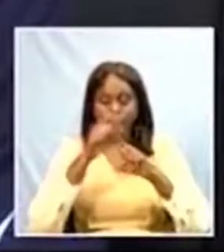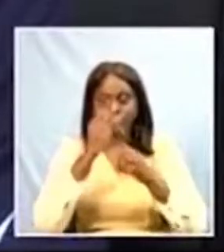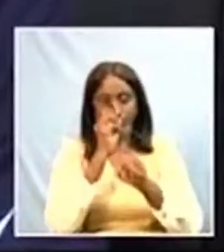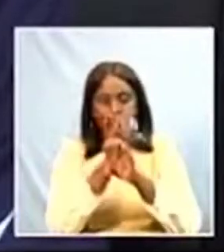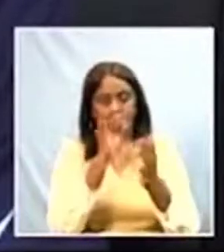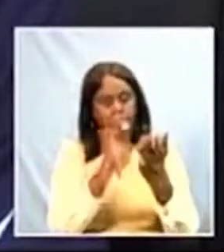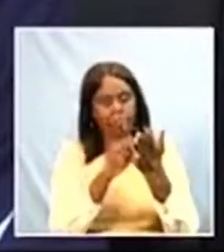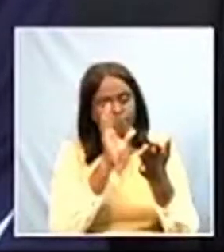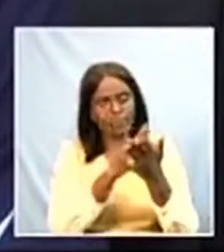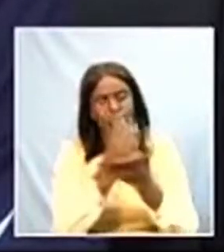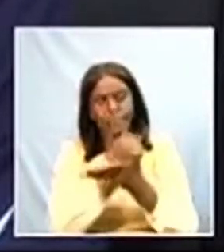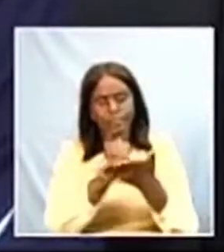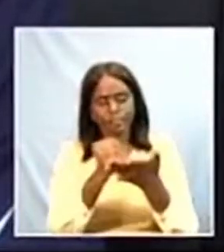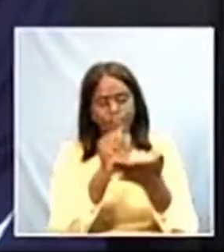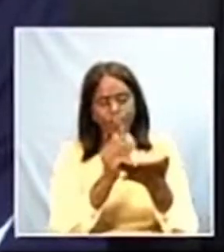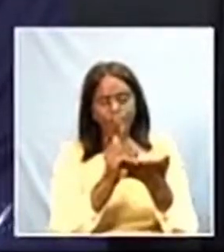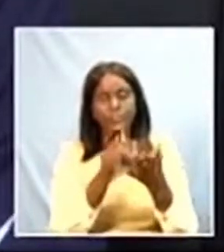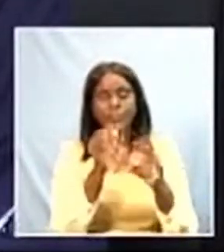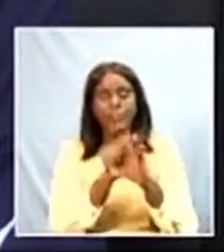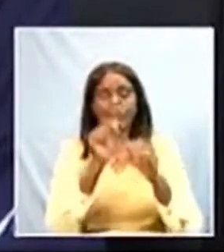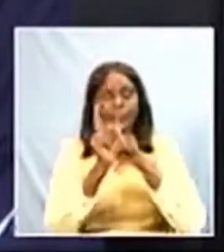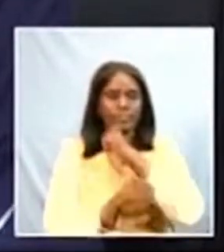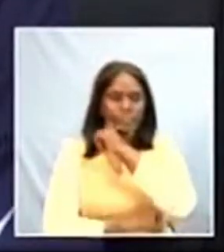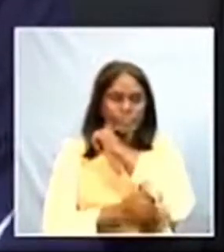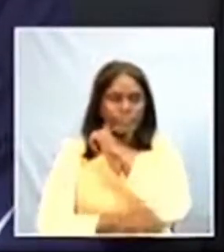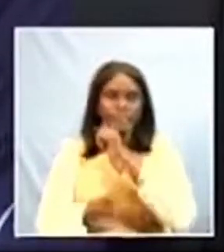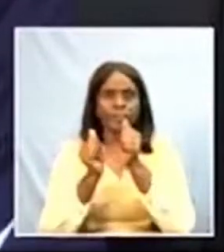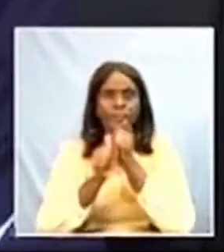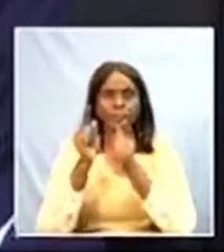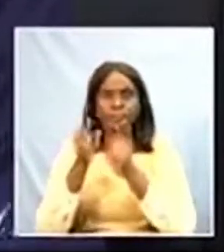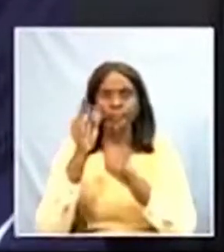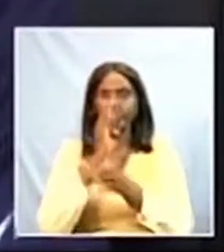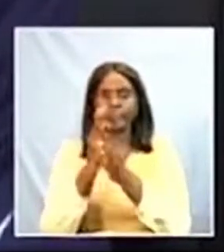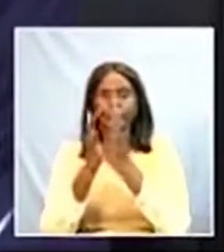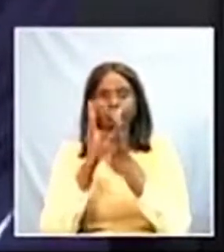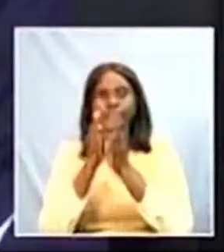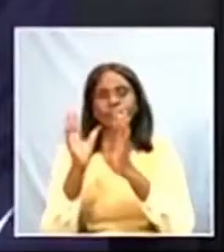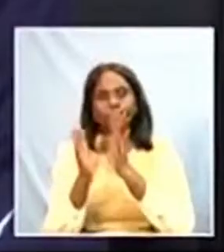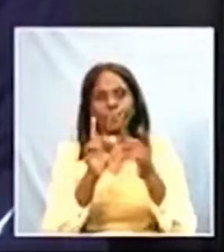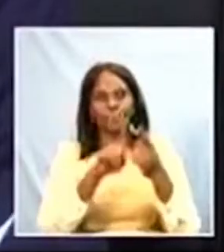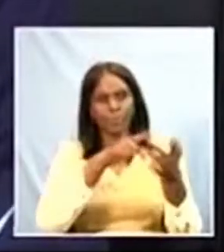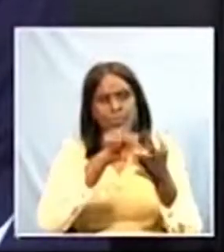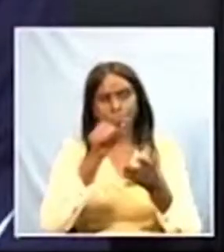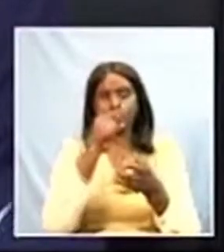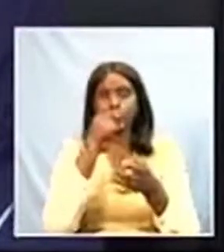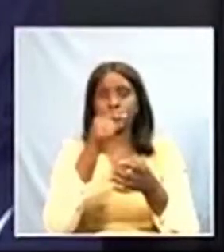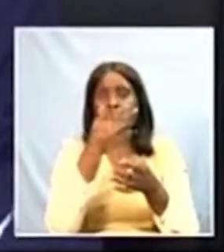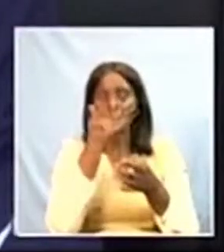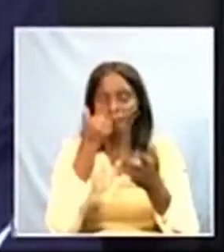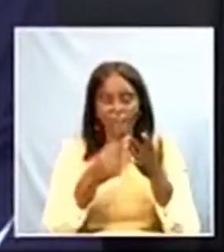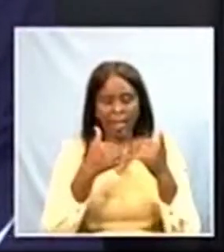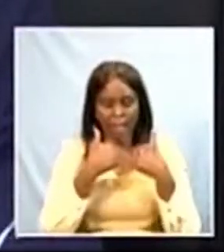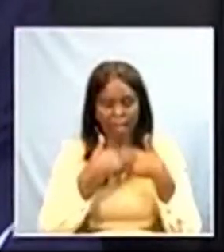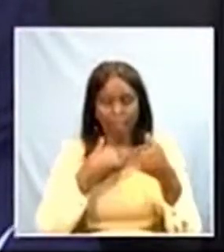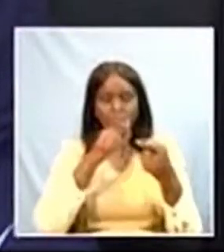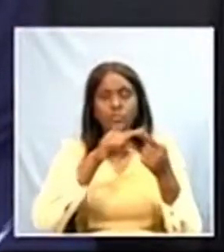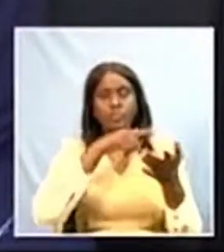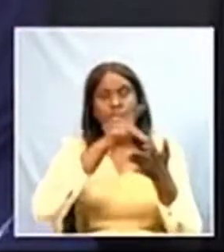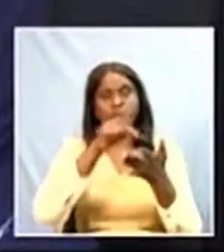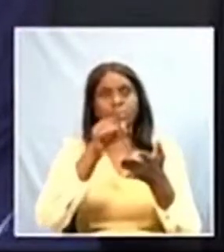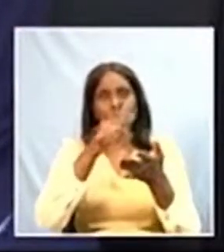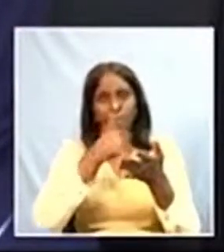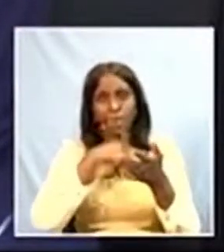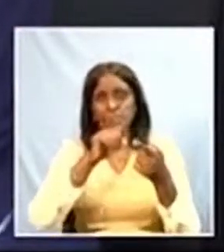a statement in terms of the penalties that which the contractor is supposed to pay. You say you have to pay the contract, you